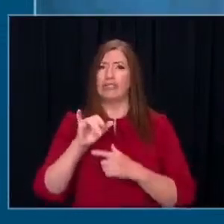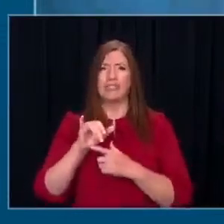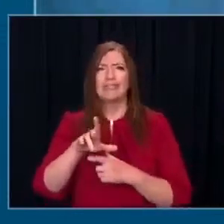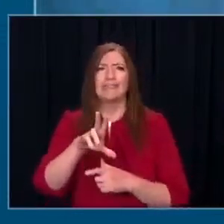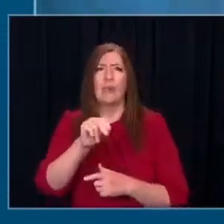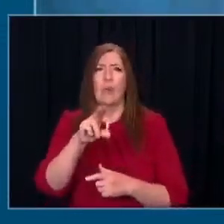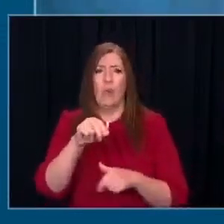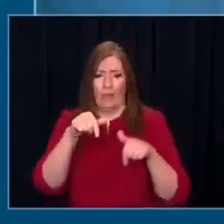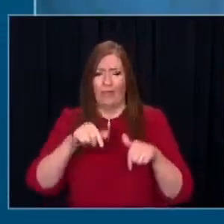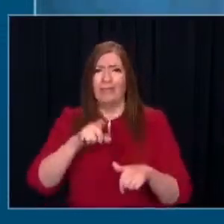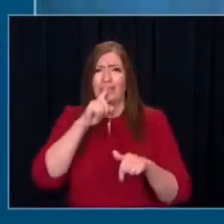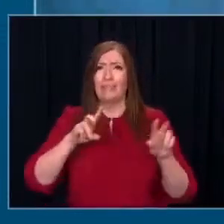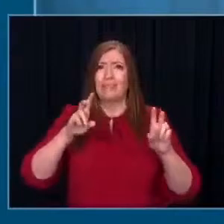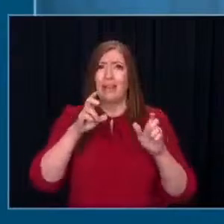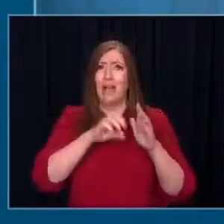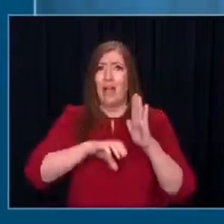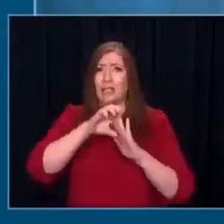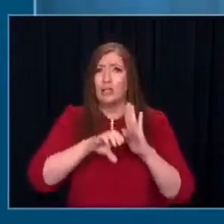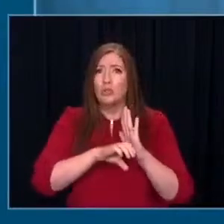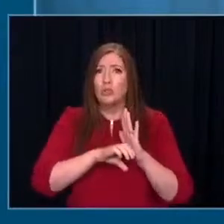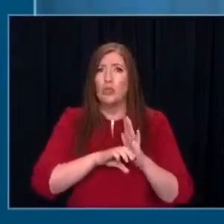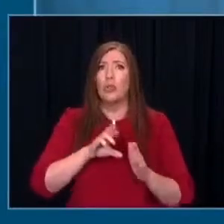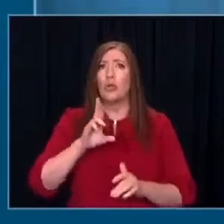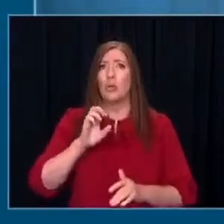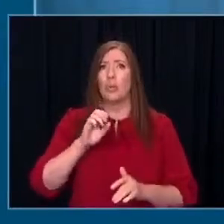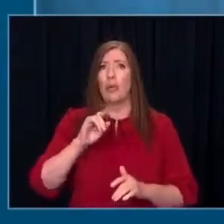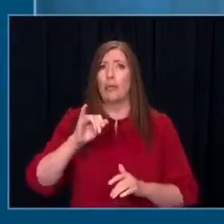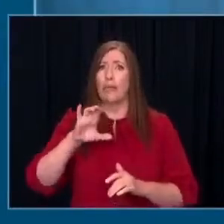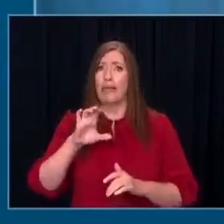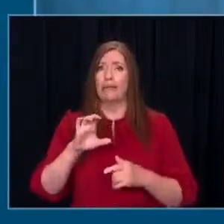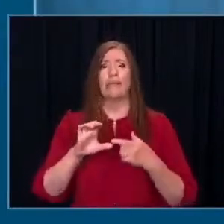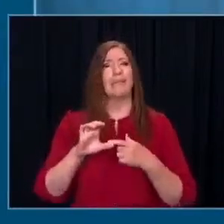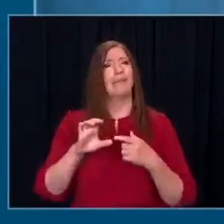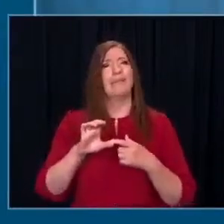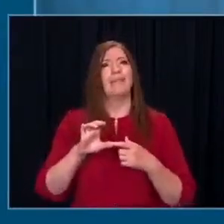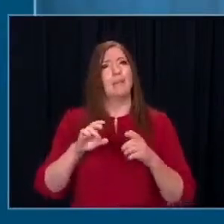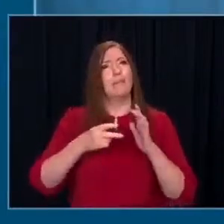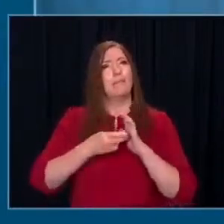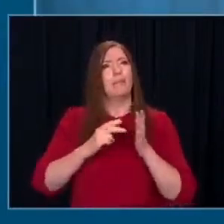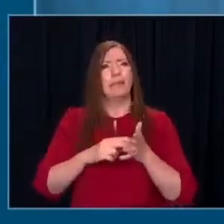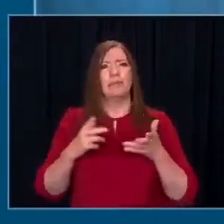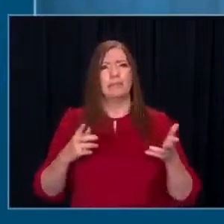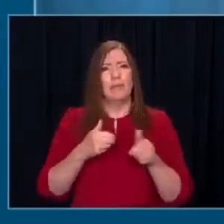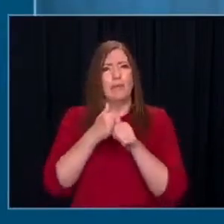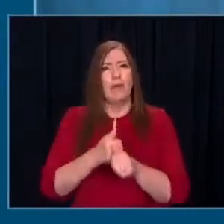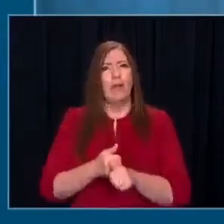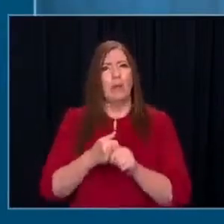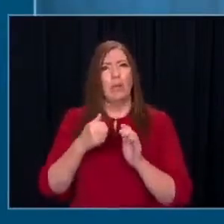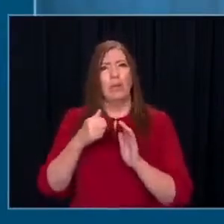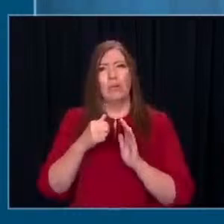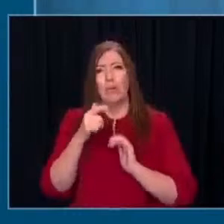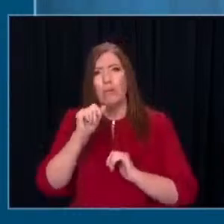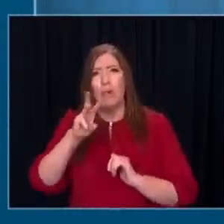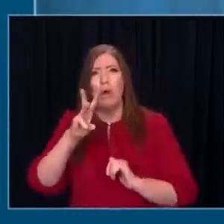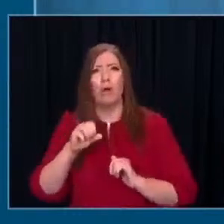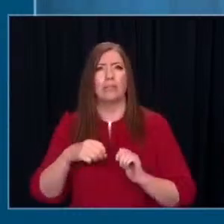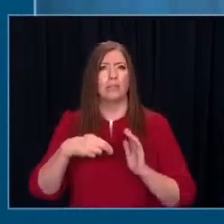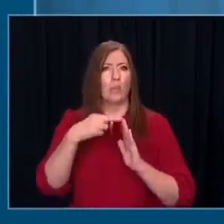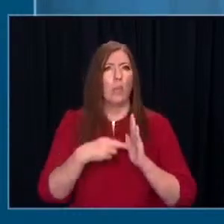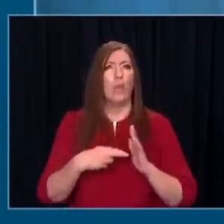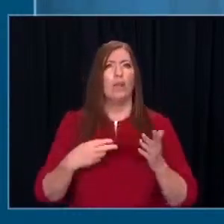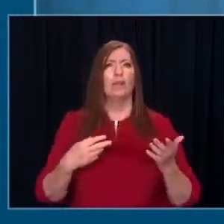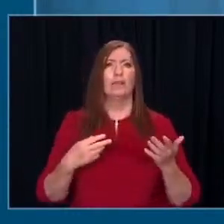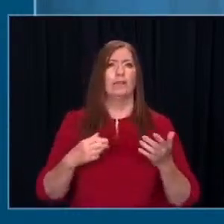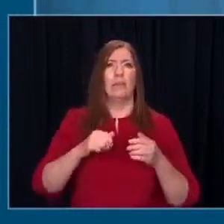is a constitutional republic. And under that, we follow the rule of law, not the rule